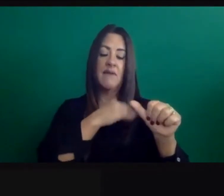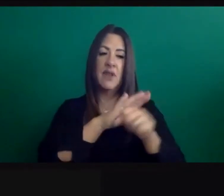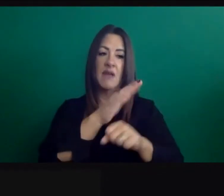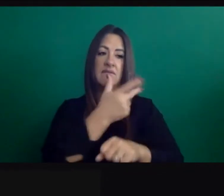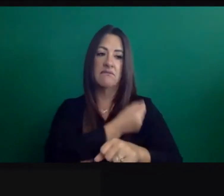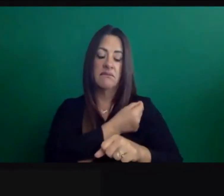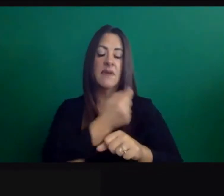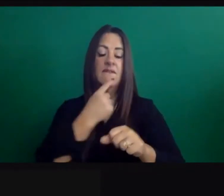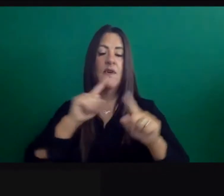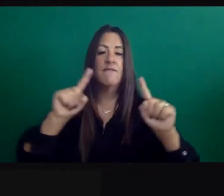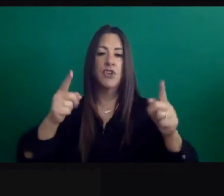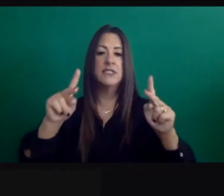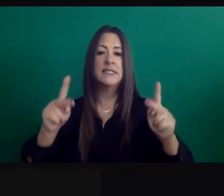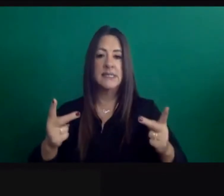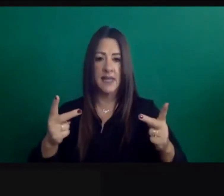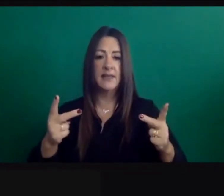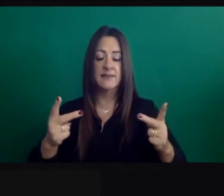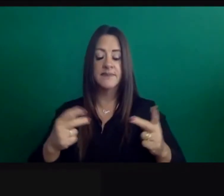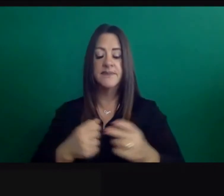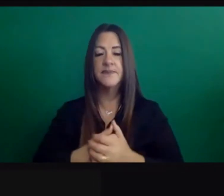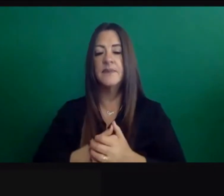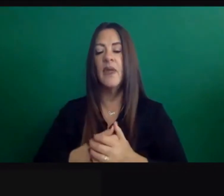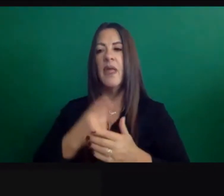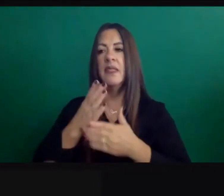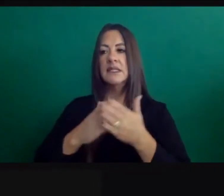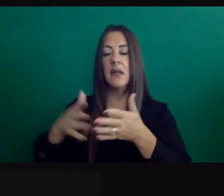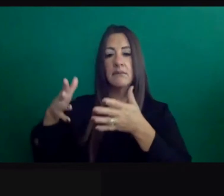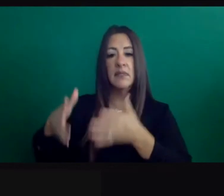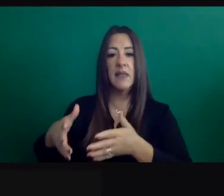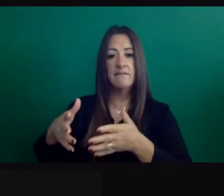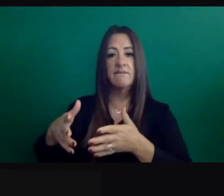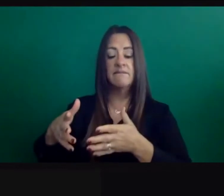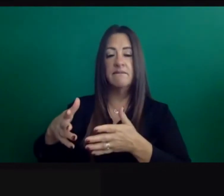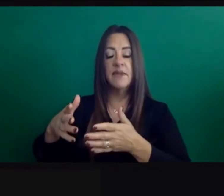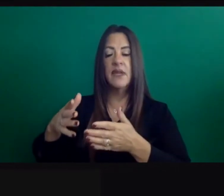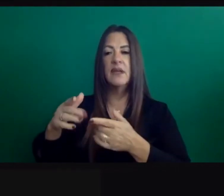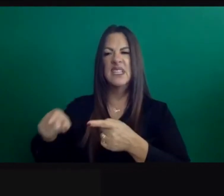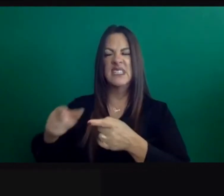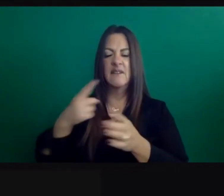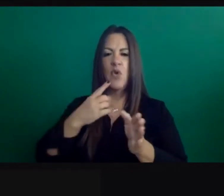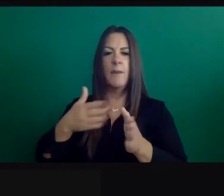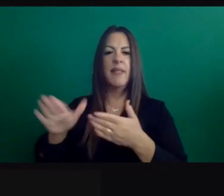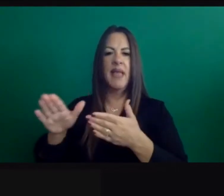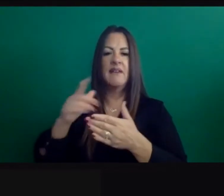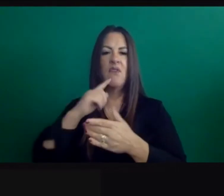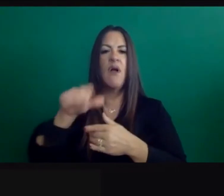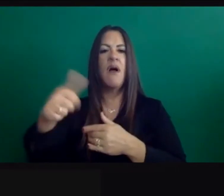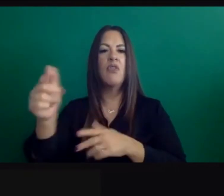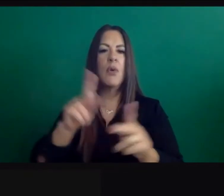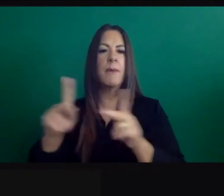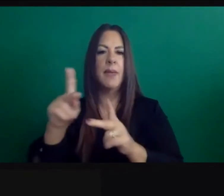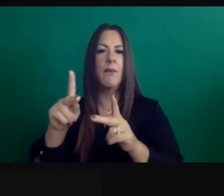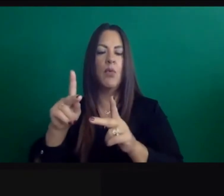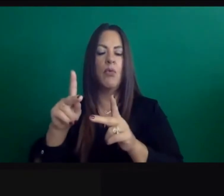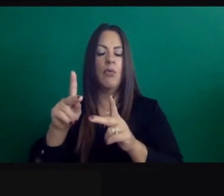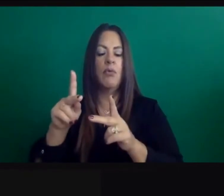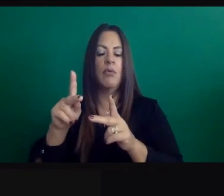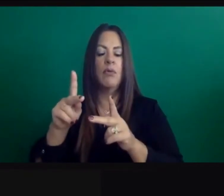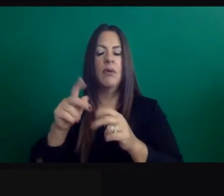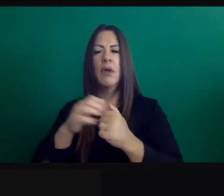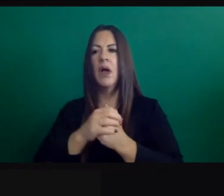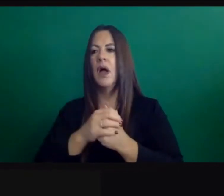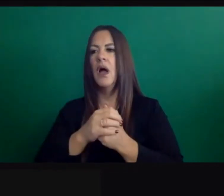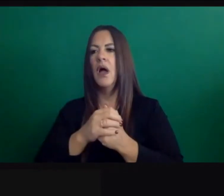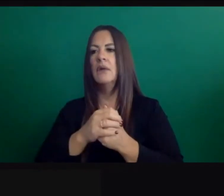good number of the remaining doses that are in some ways planned with people who are coming to, whether